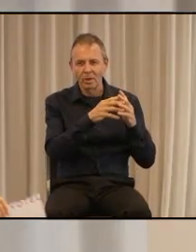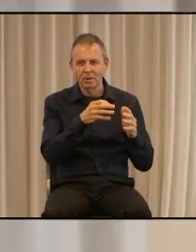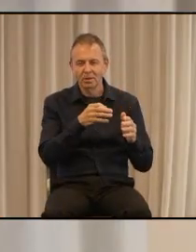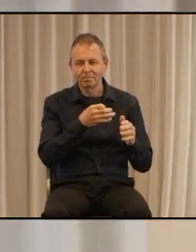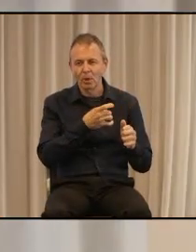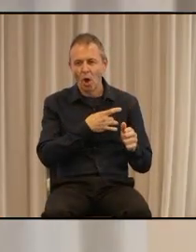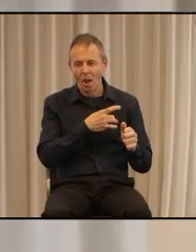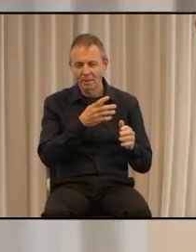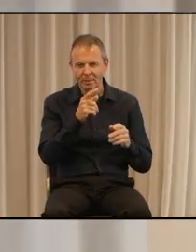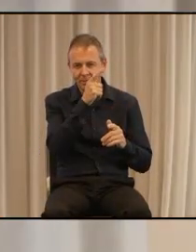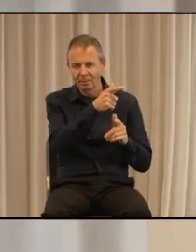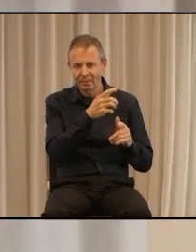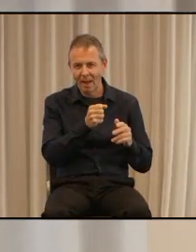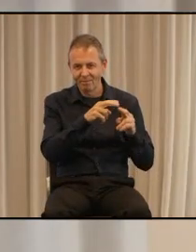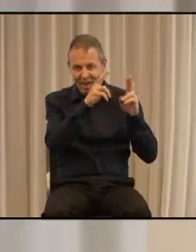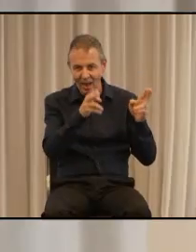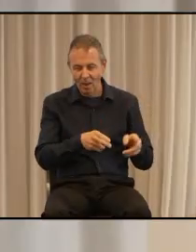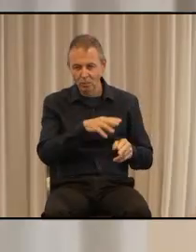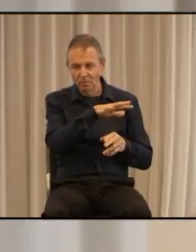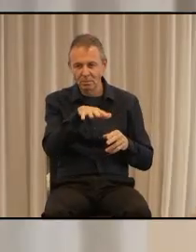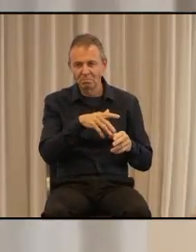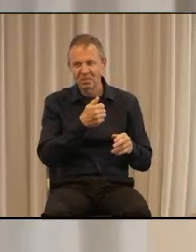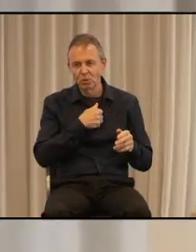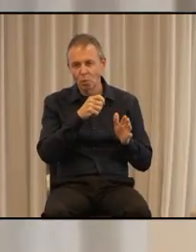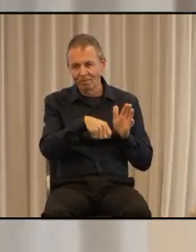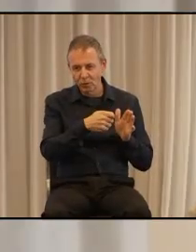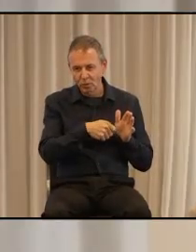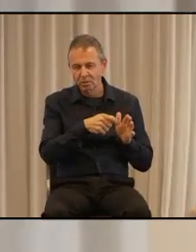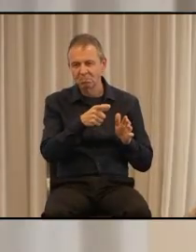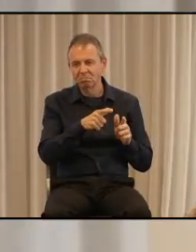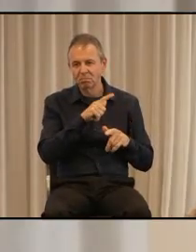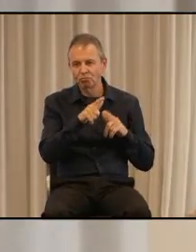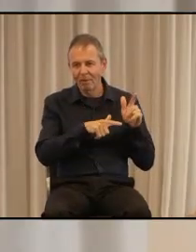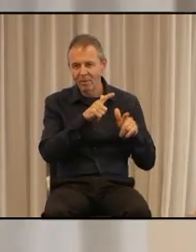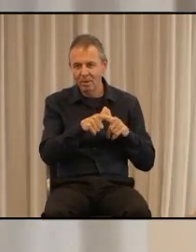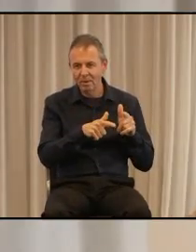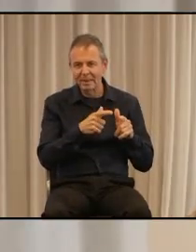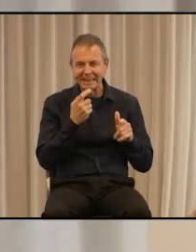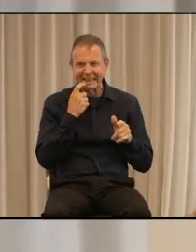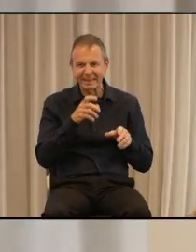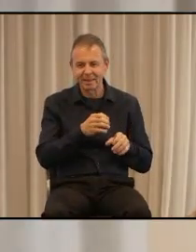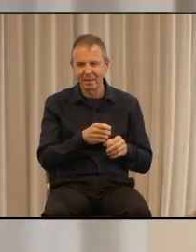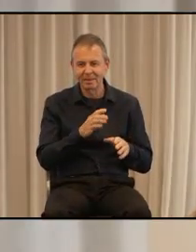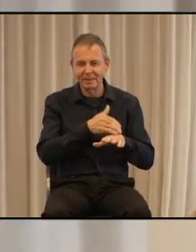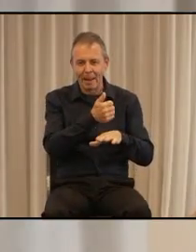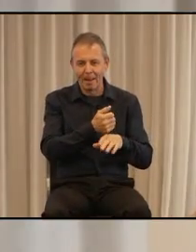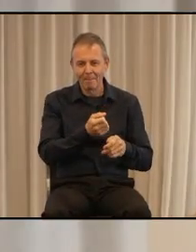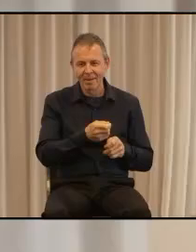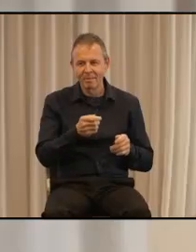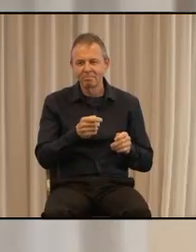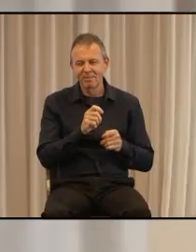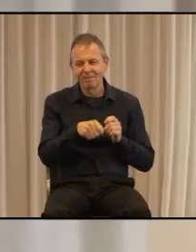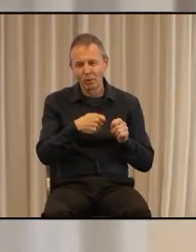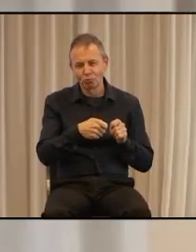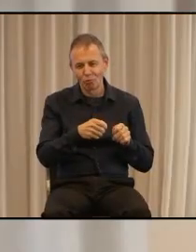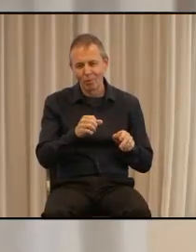travels there, he rents a little house near a lake. He enjoys fishing, and so travels with an easily assembled fishing rod. Must be nice.